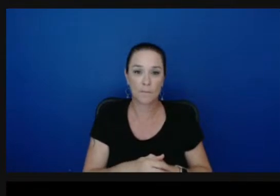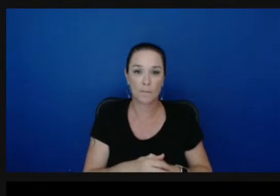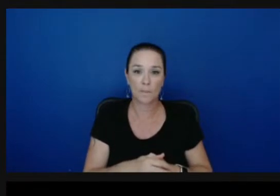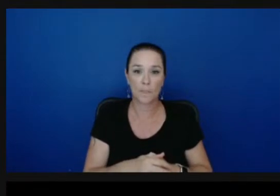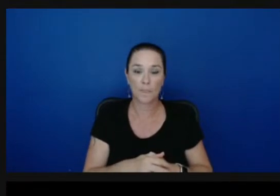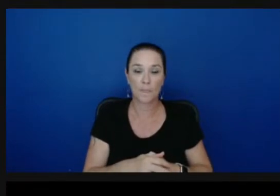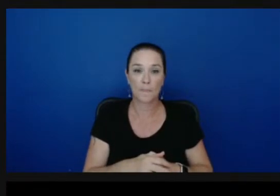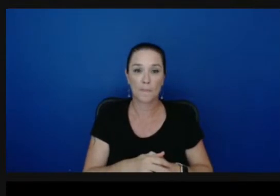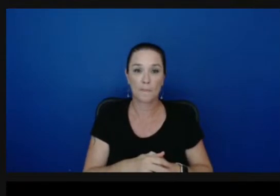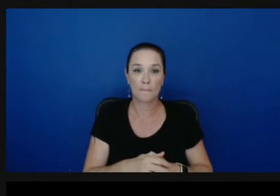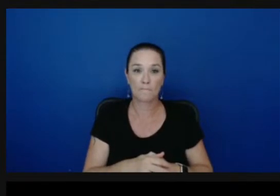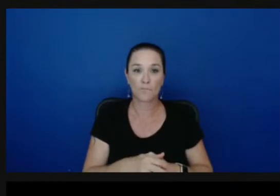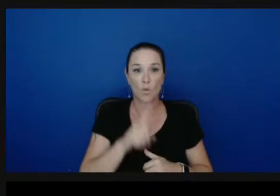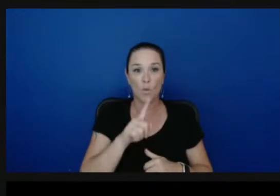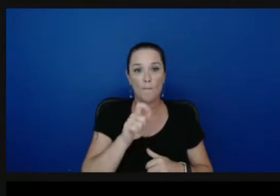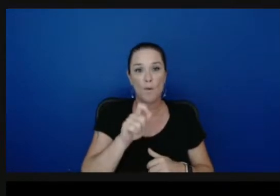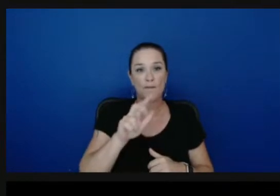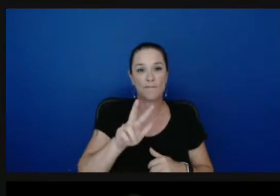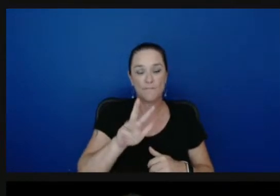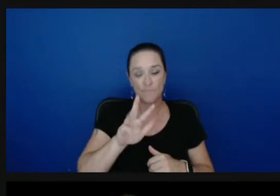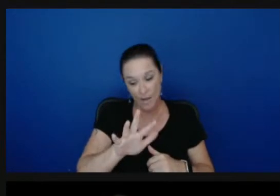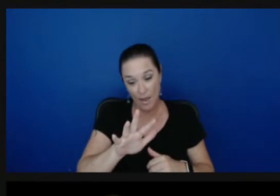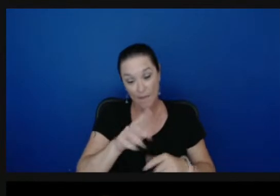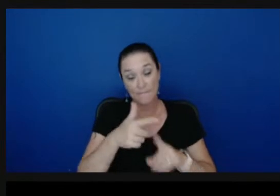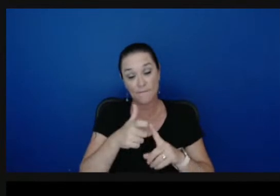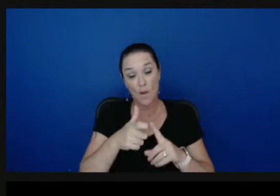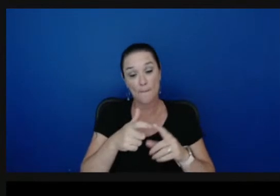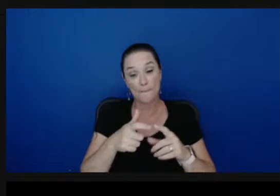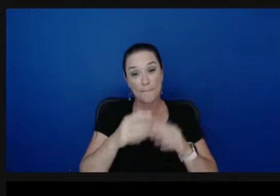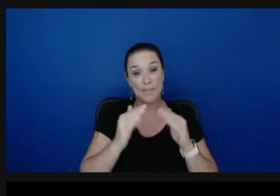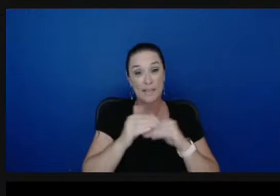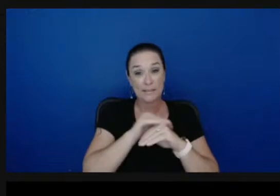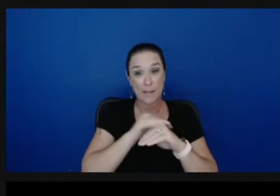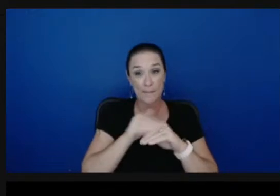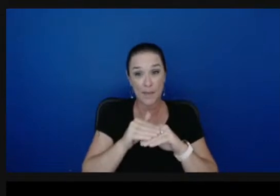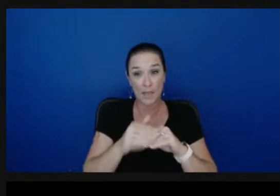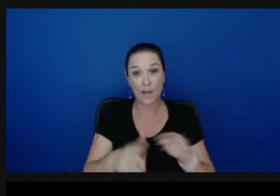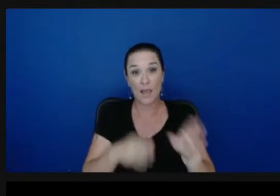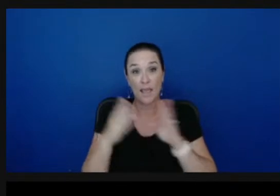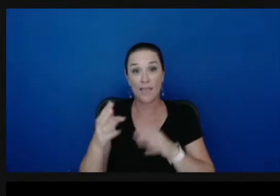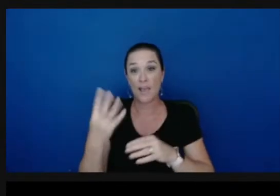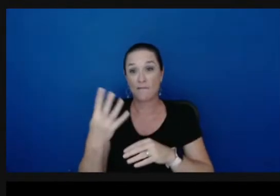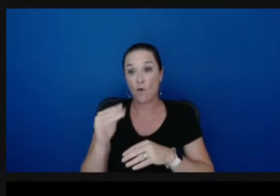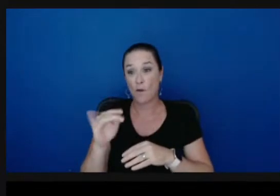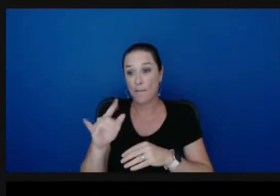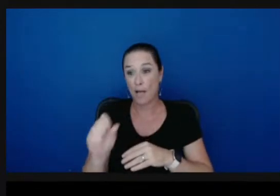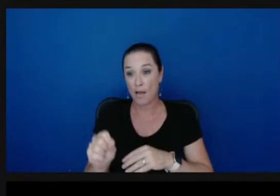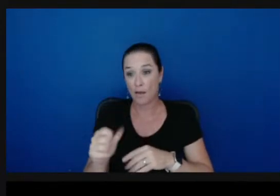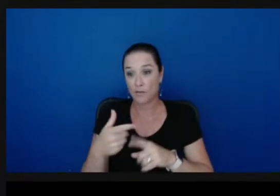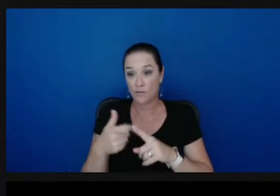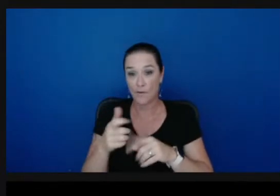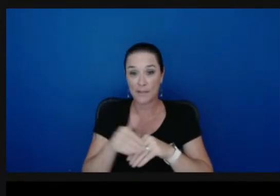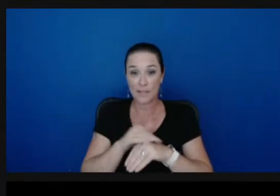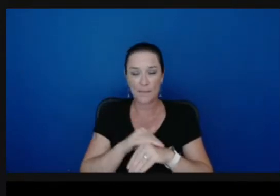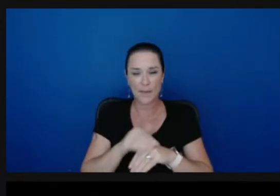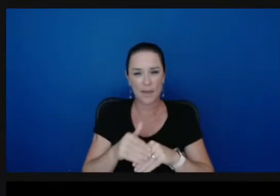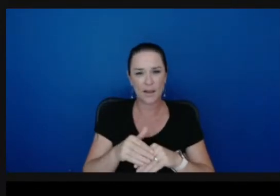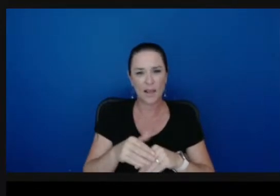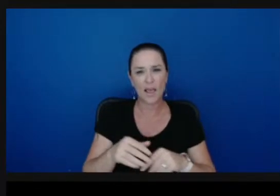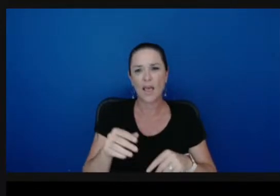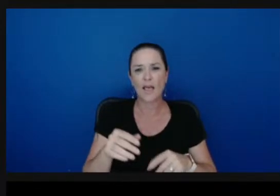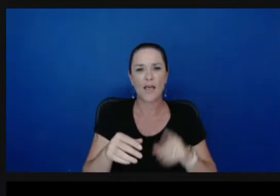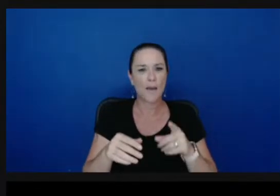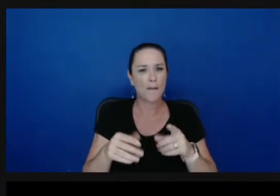that's 1.5 miles from the summit and one that's 4 miles from the summit. And you can see that up until quite recently, these stations have also been still